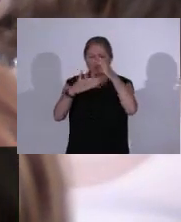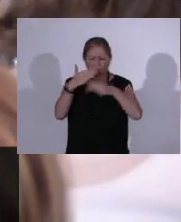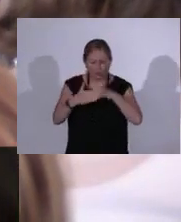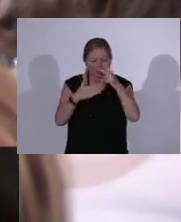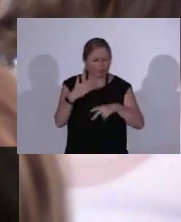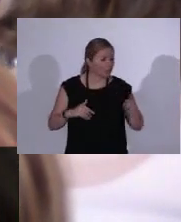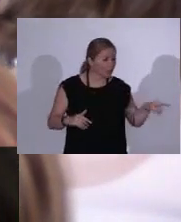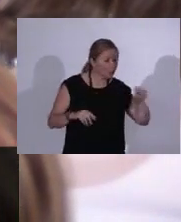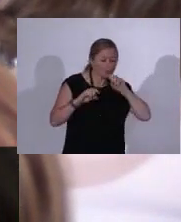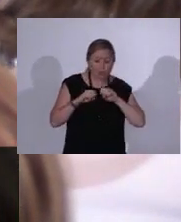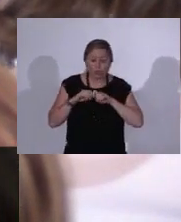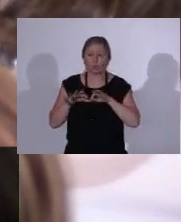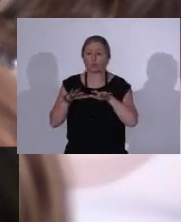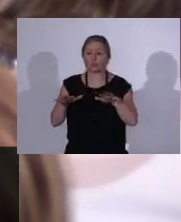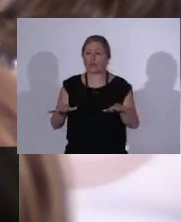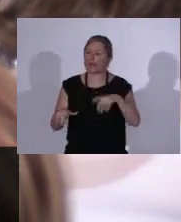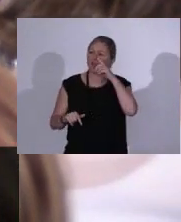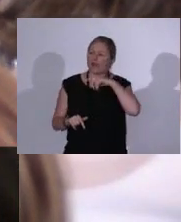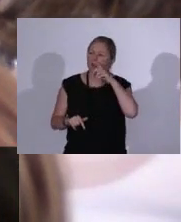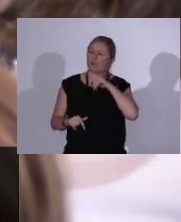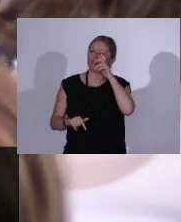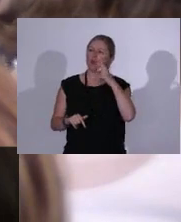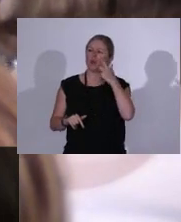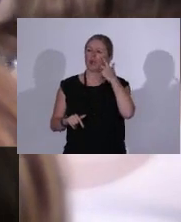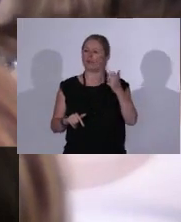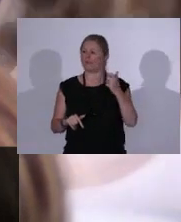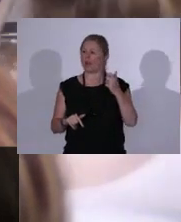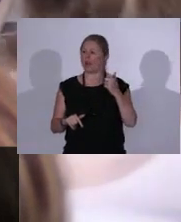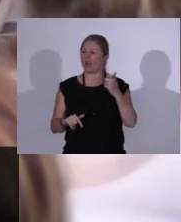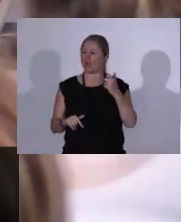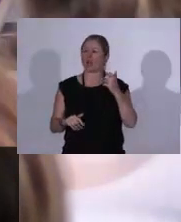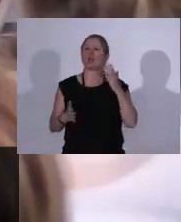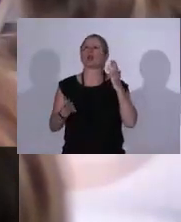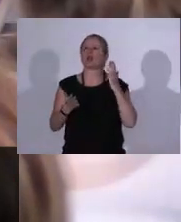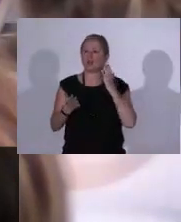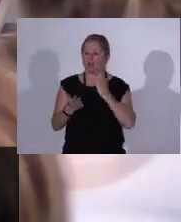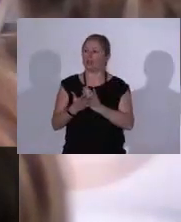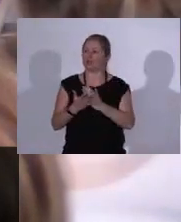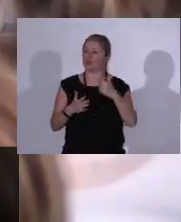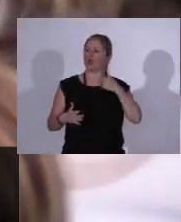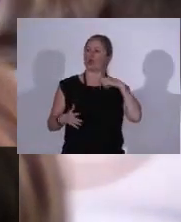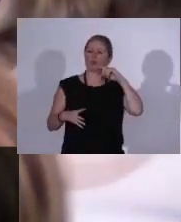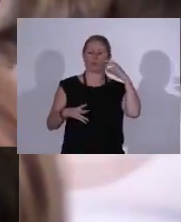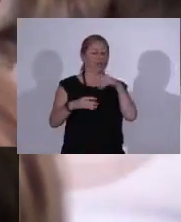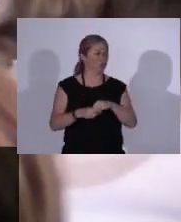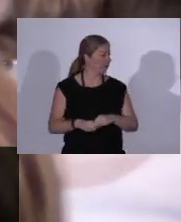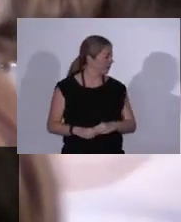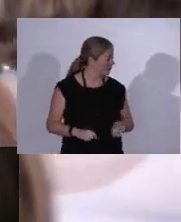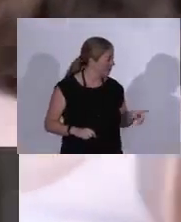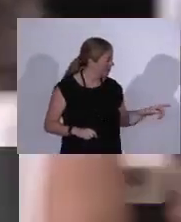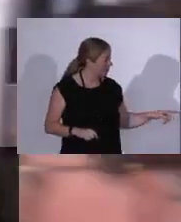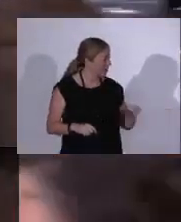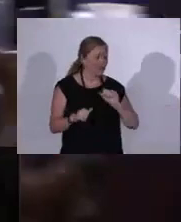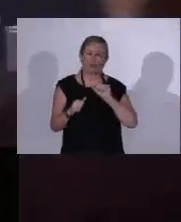to expand on filtering so that people can find one that they can be sure that they're going to be included in? Yeah, great question. You